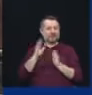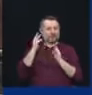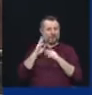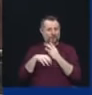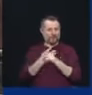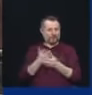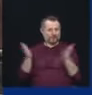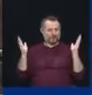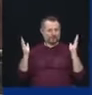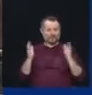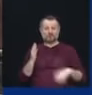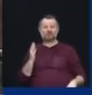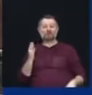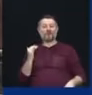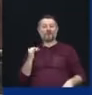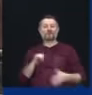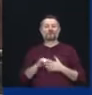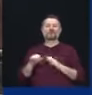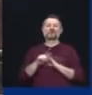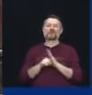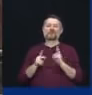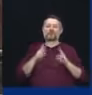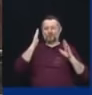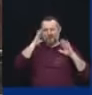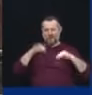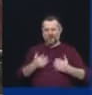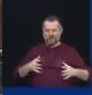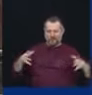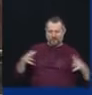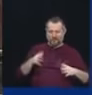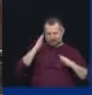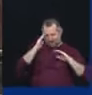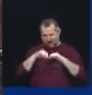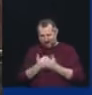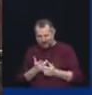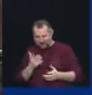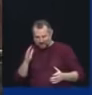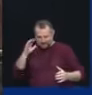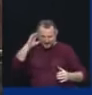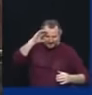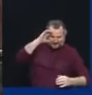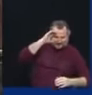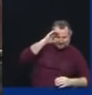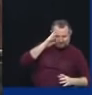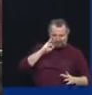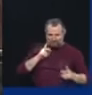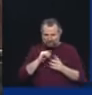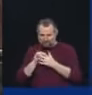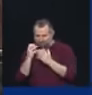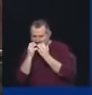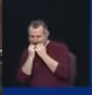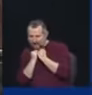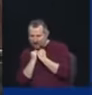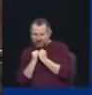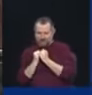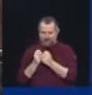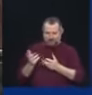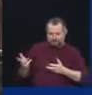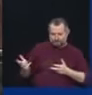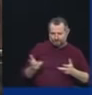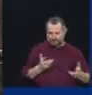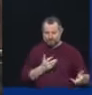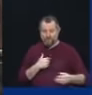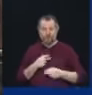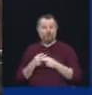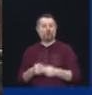Yorkers came together, and New Yorkers listened, and New Yorkers cared about each other. I call it New